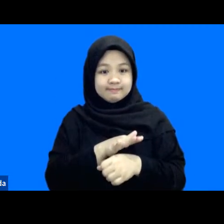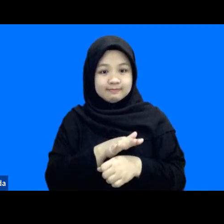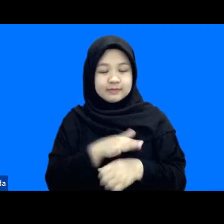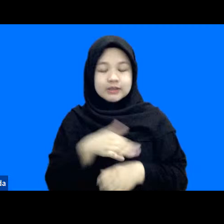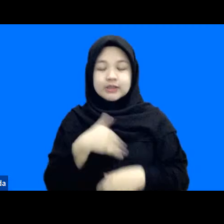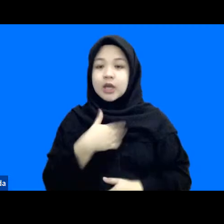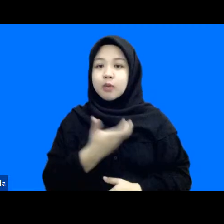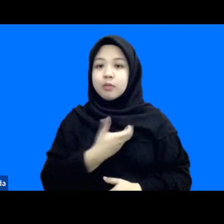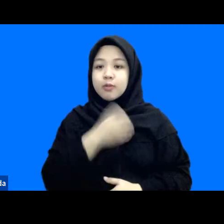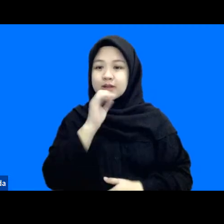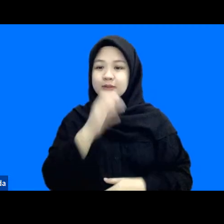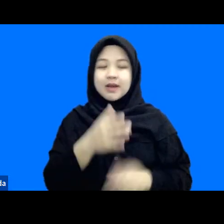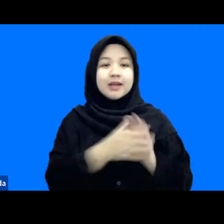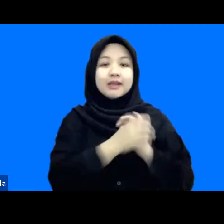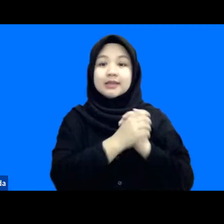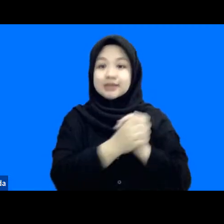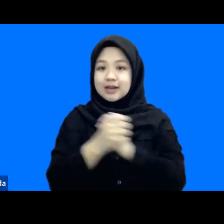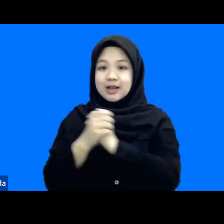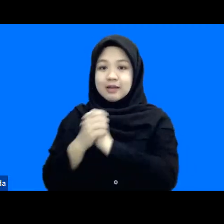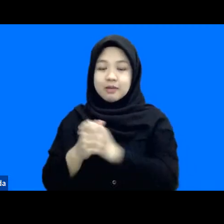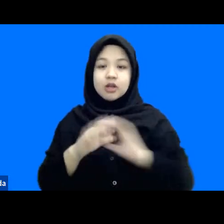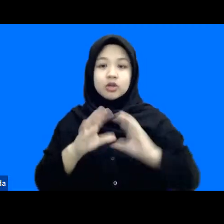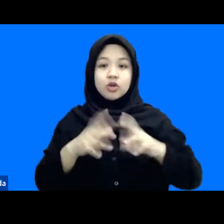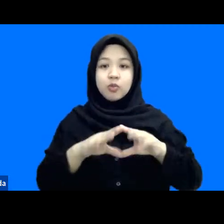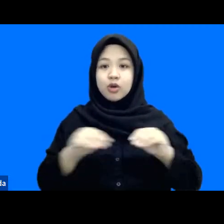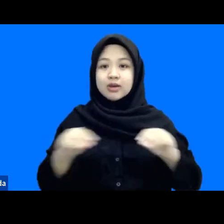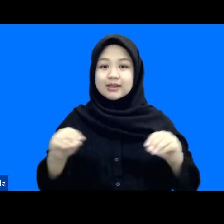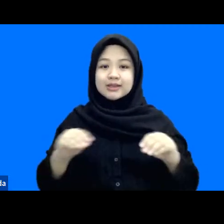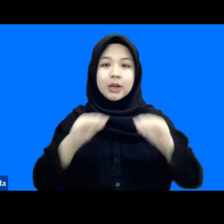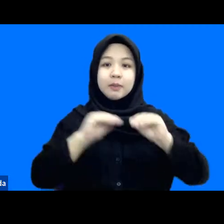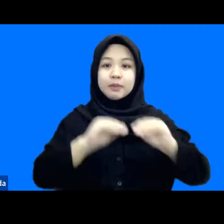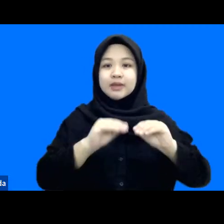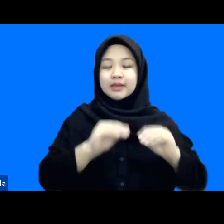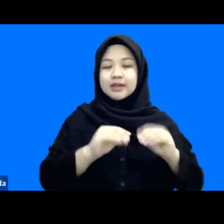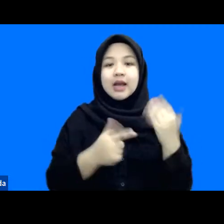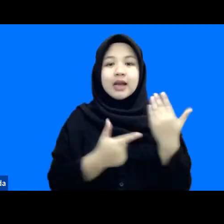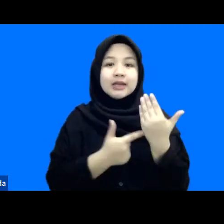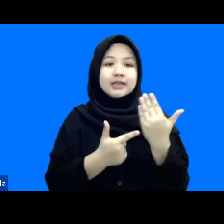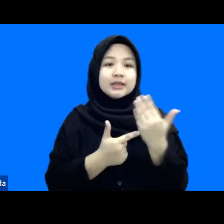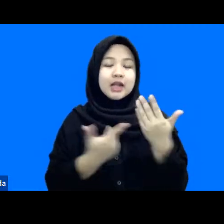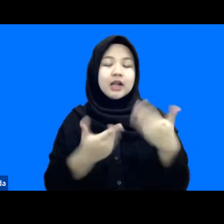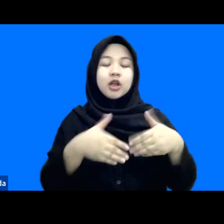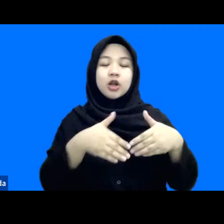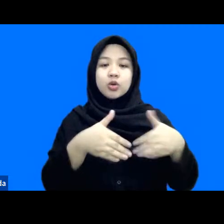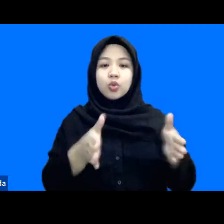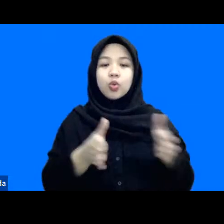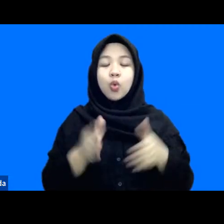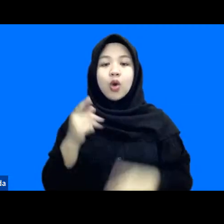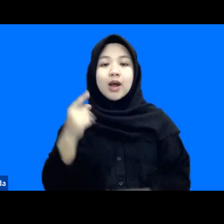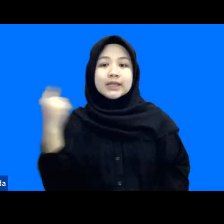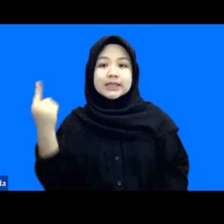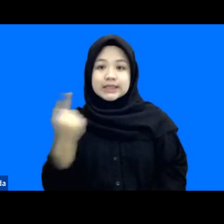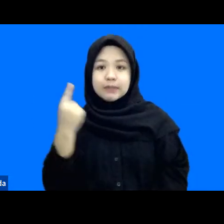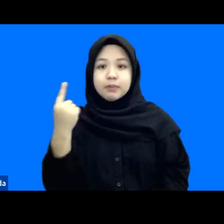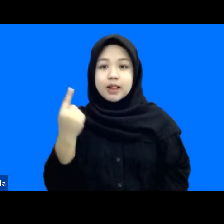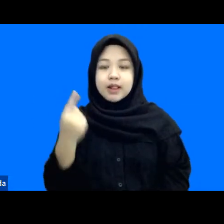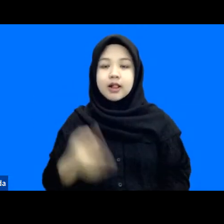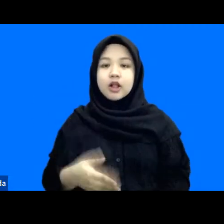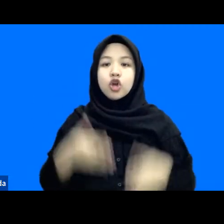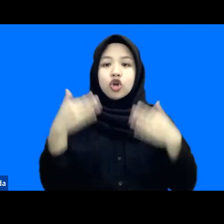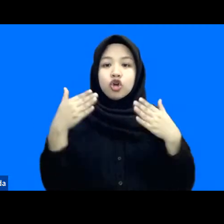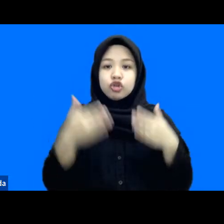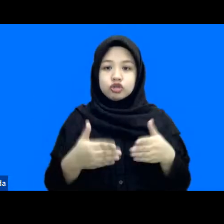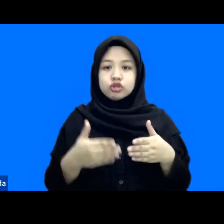education, digitalization, and civic space, especially congratulate and thanks